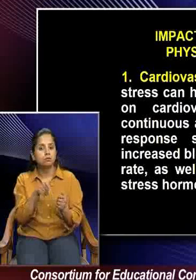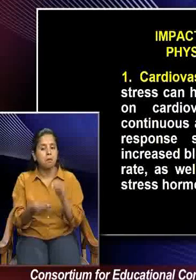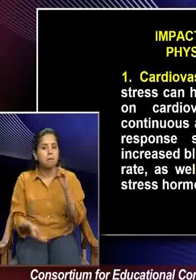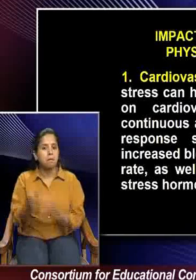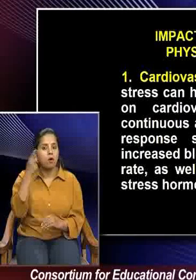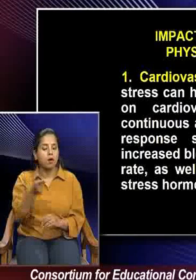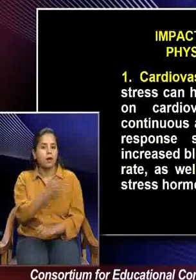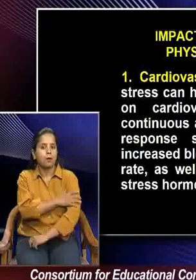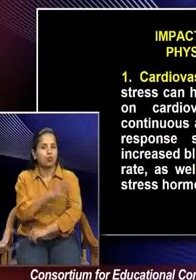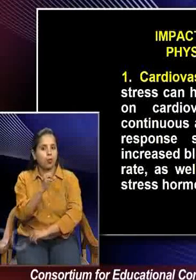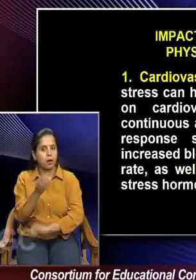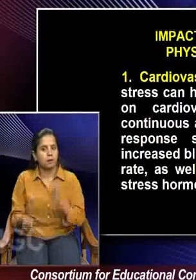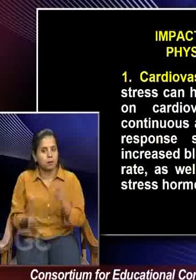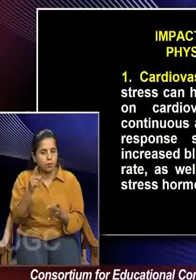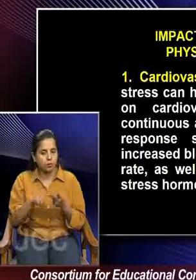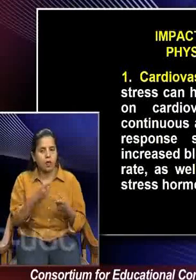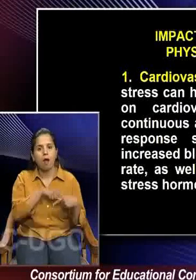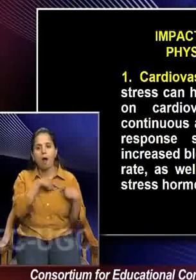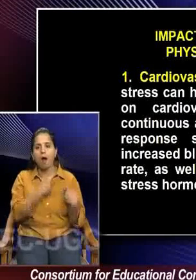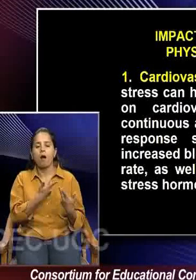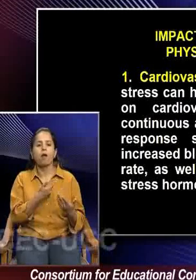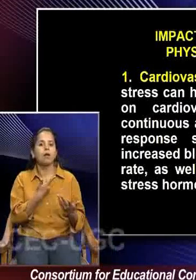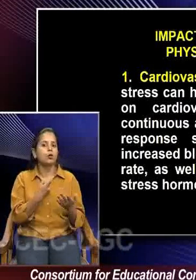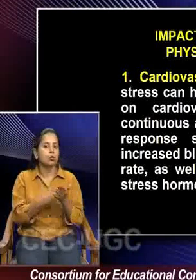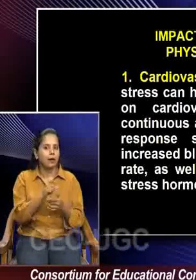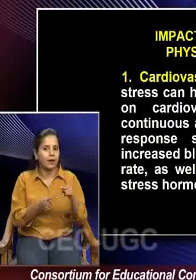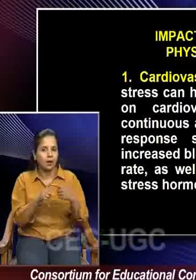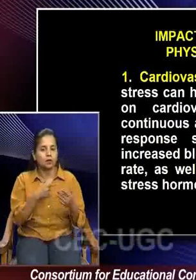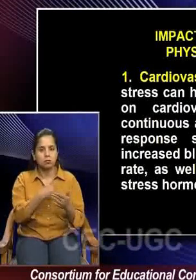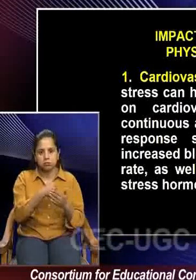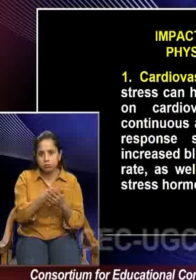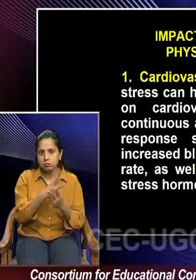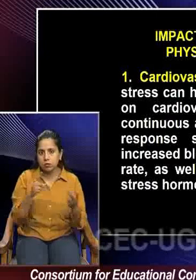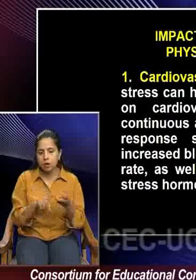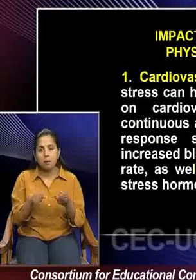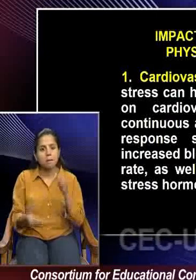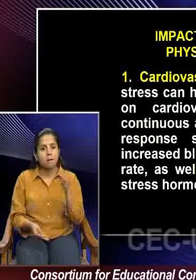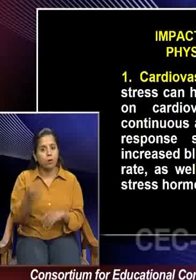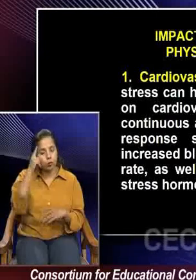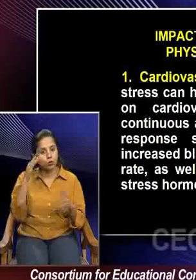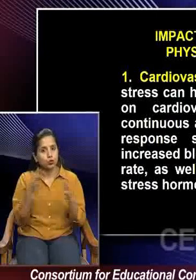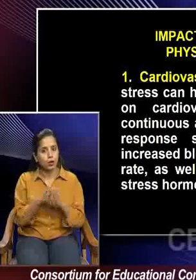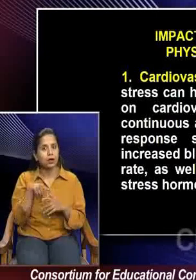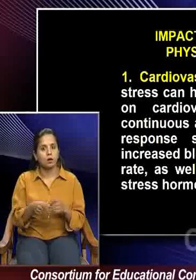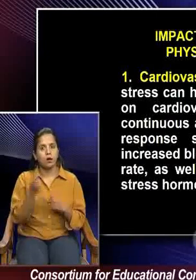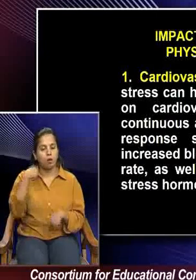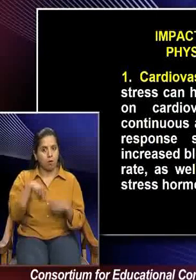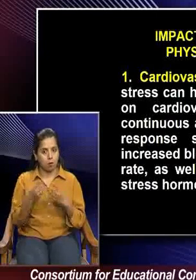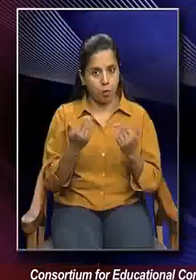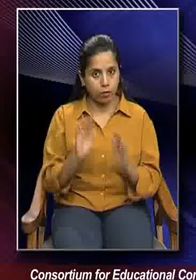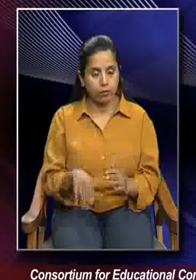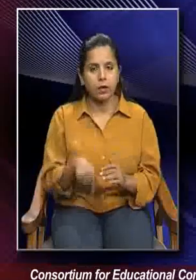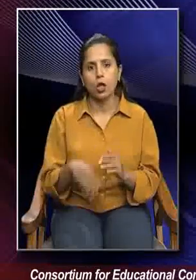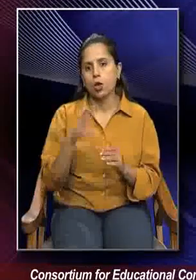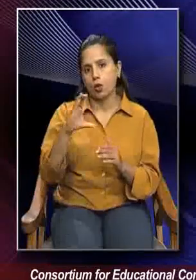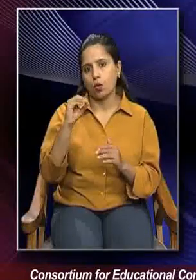blood pressure, heart rate, as well as elevated level of stress hormones like